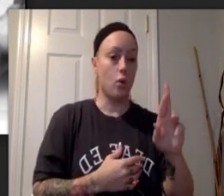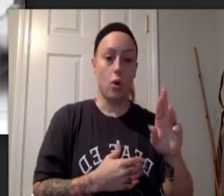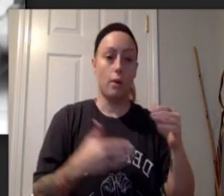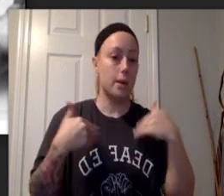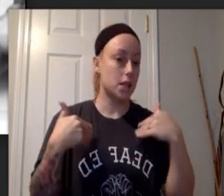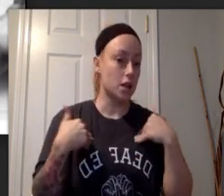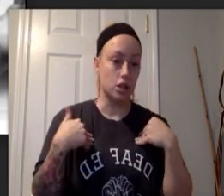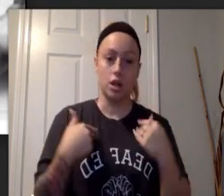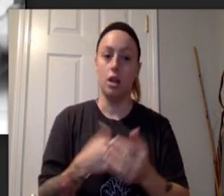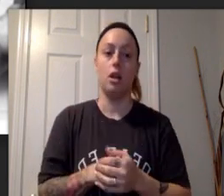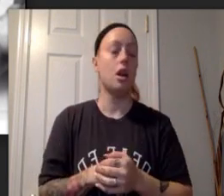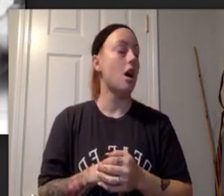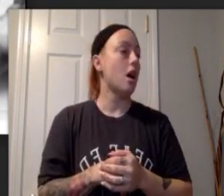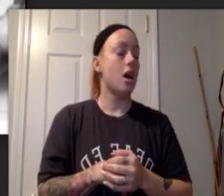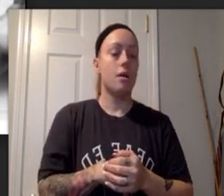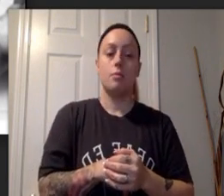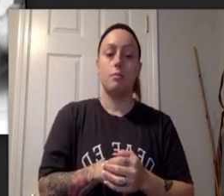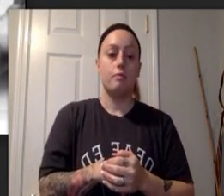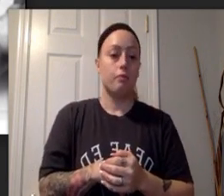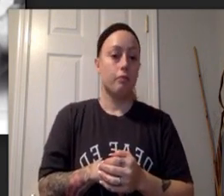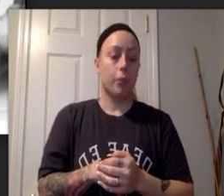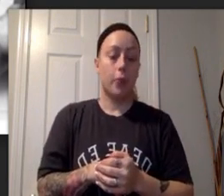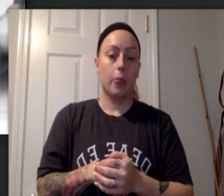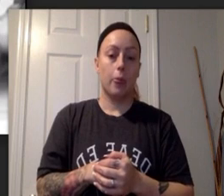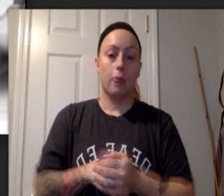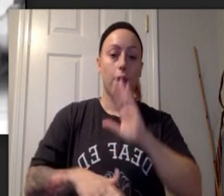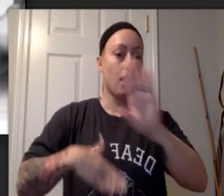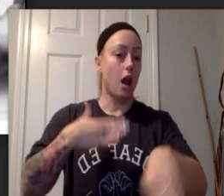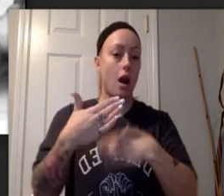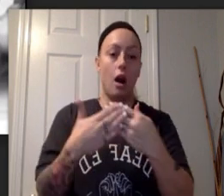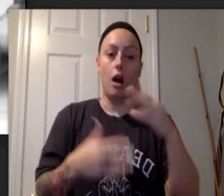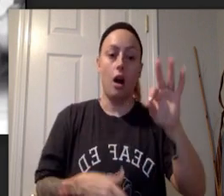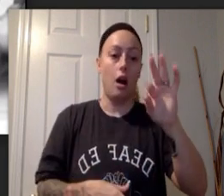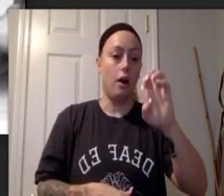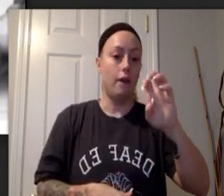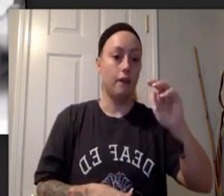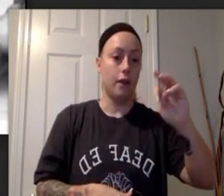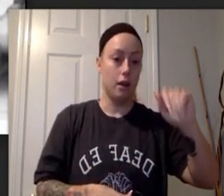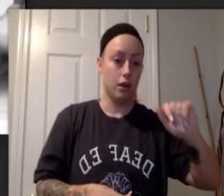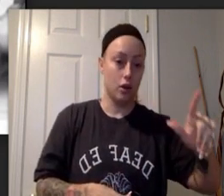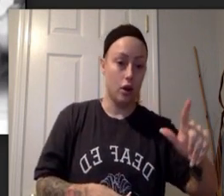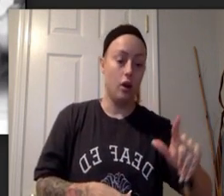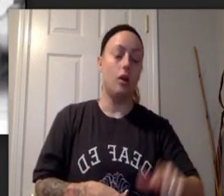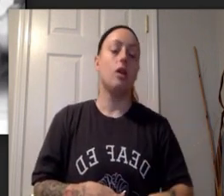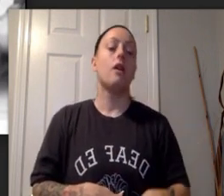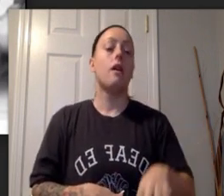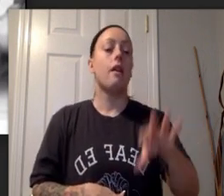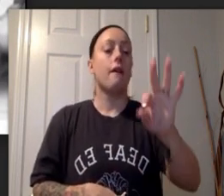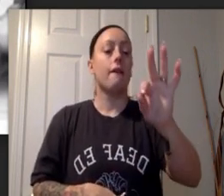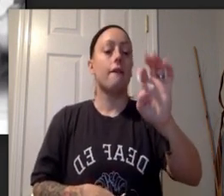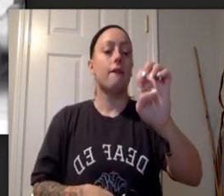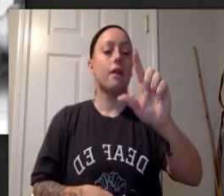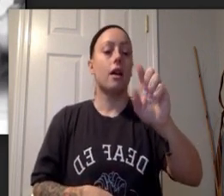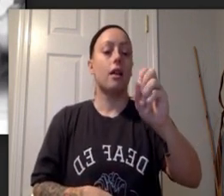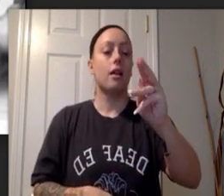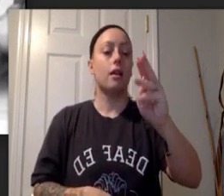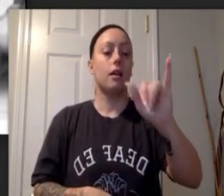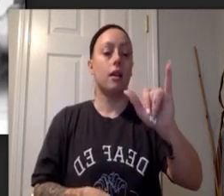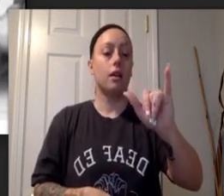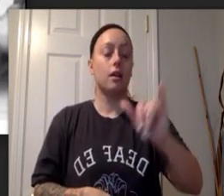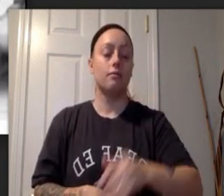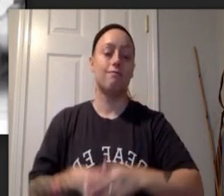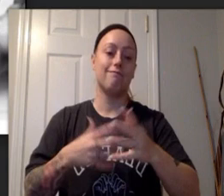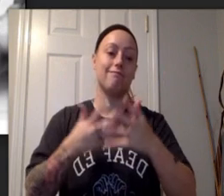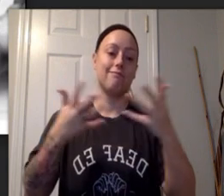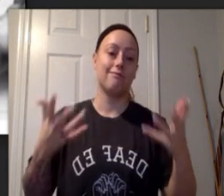or intoxication. The problem is if all fentanyl is a felony and nobody knows that they have fentanyl, it just creates a lot